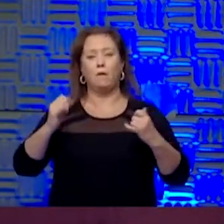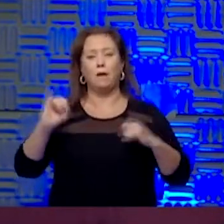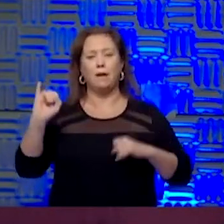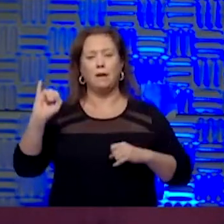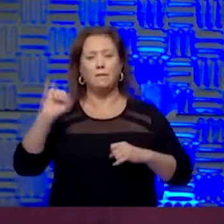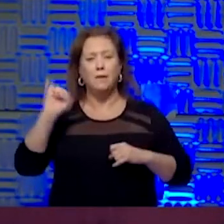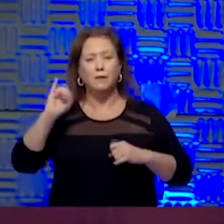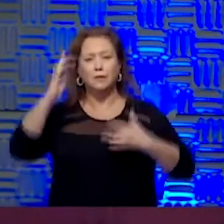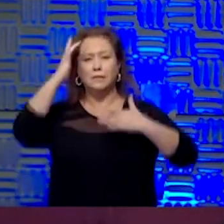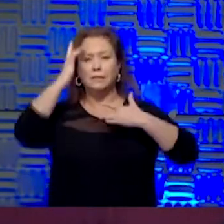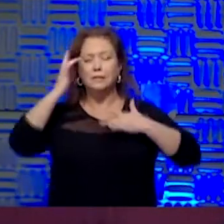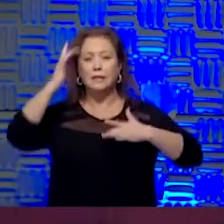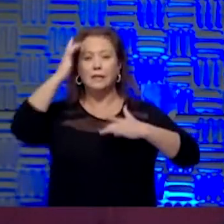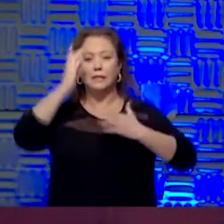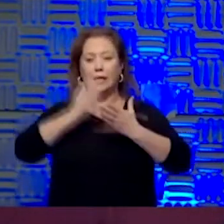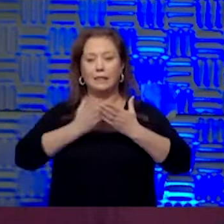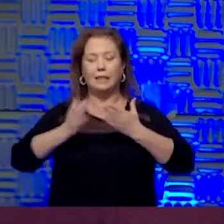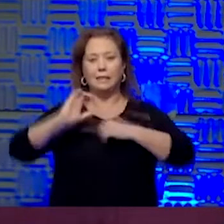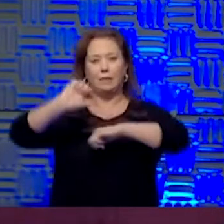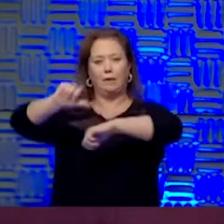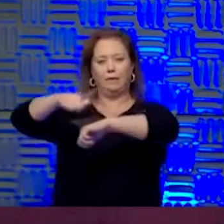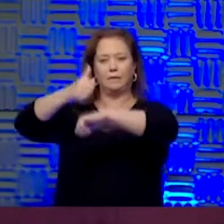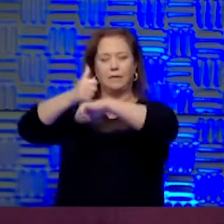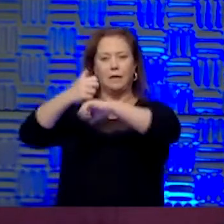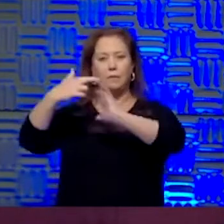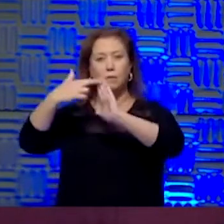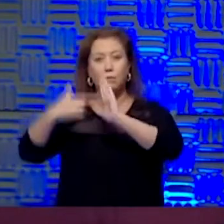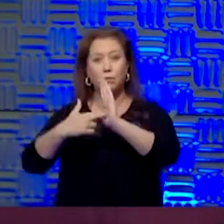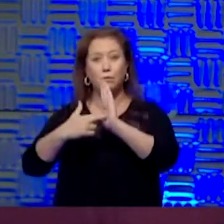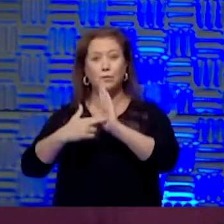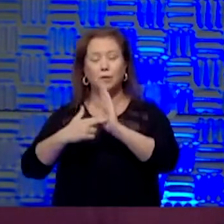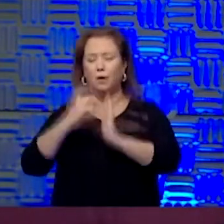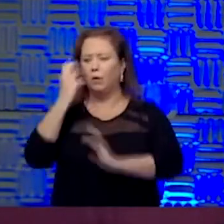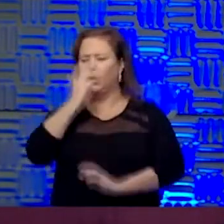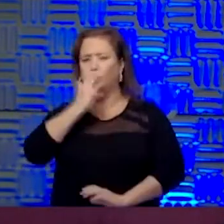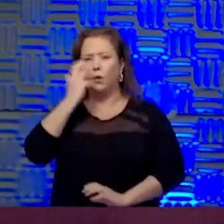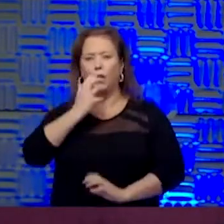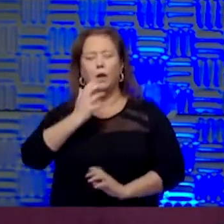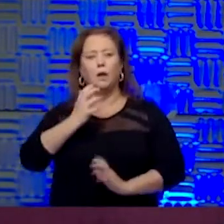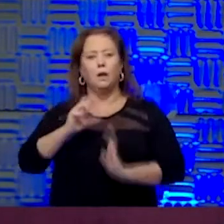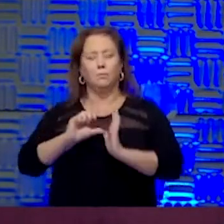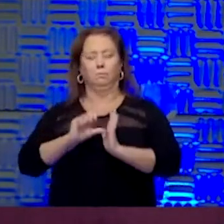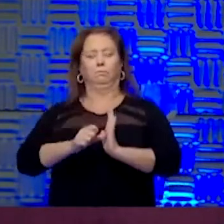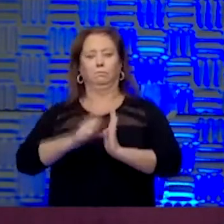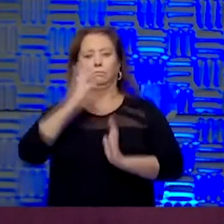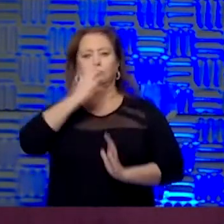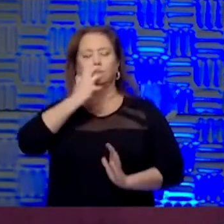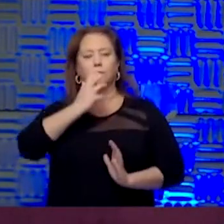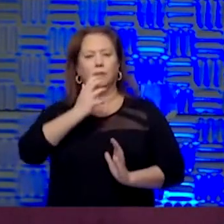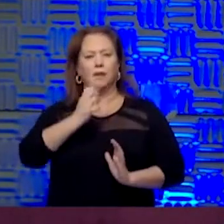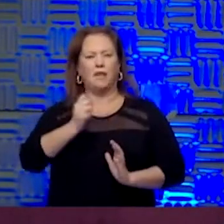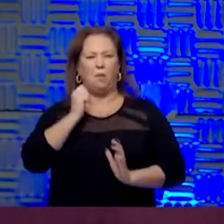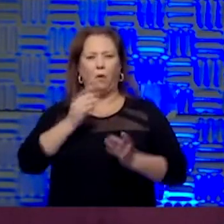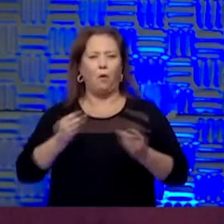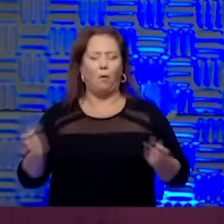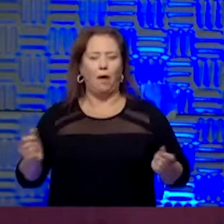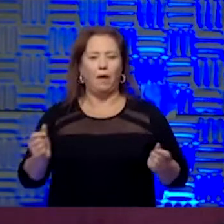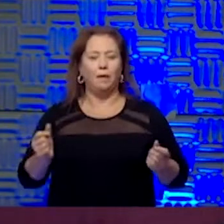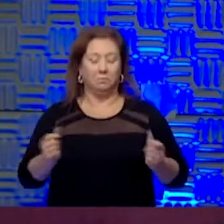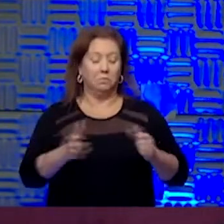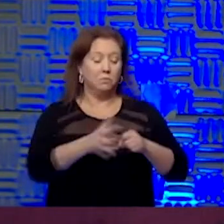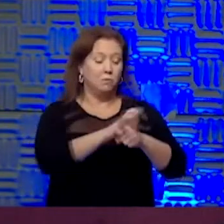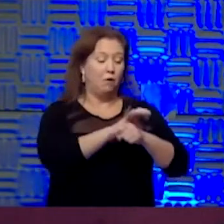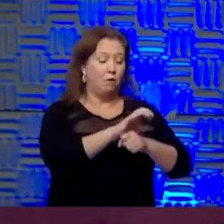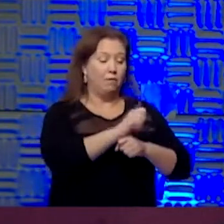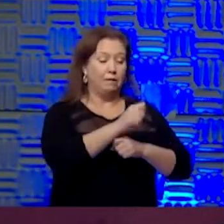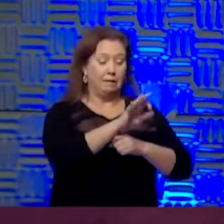diseases, the things that we have in place now are really impressive. I don't think they're going to go away, even if COVID-19 goes away, because I